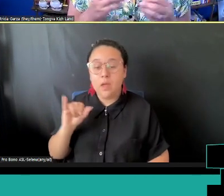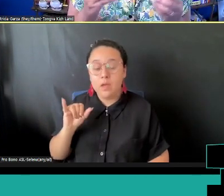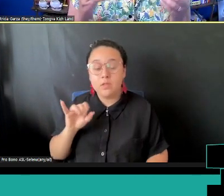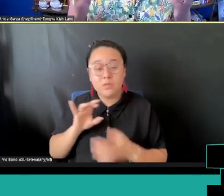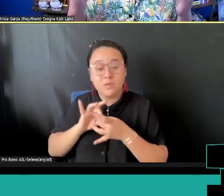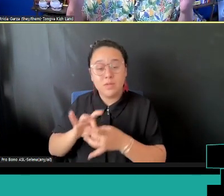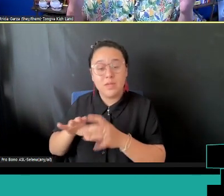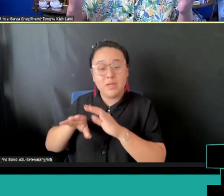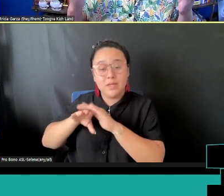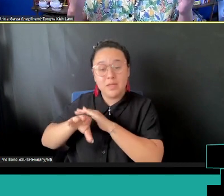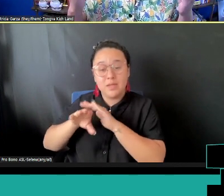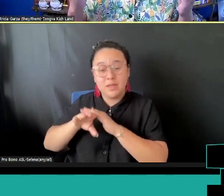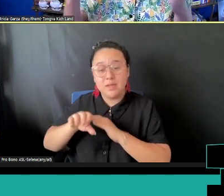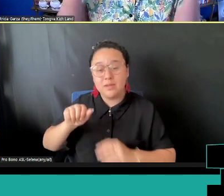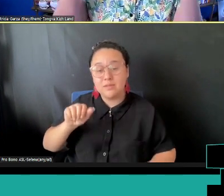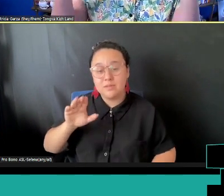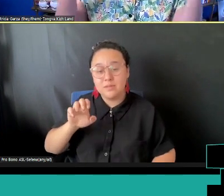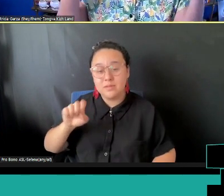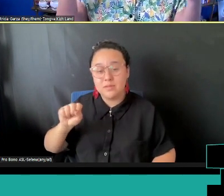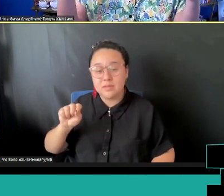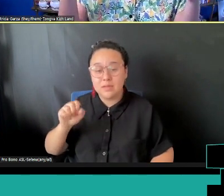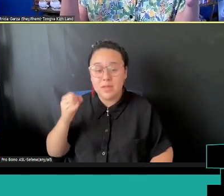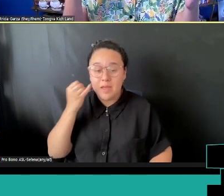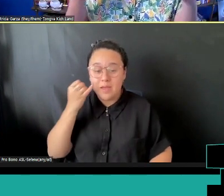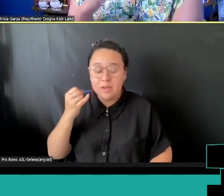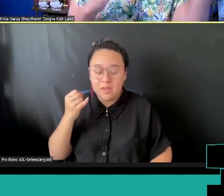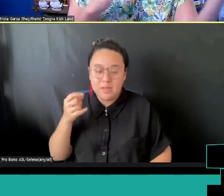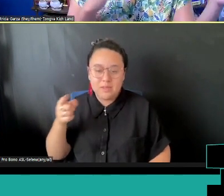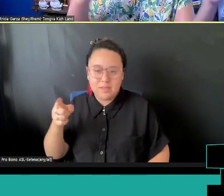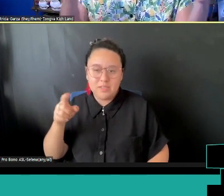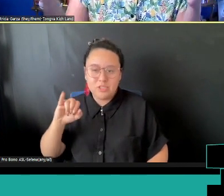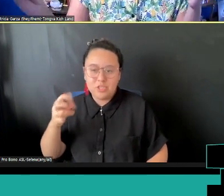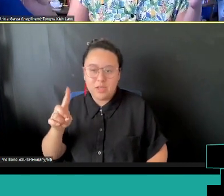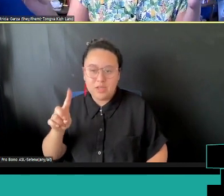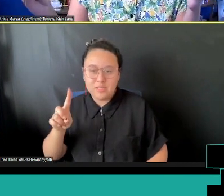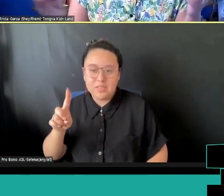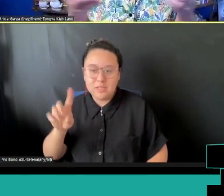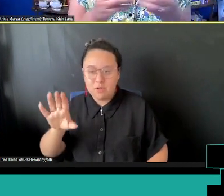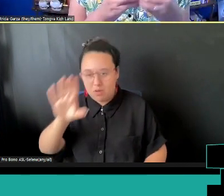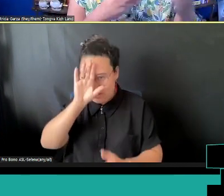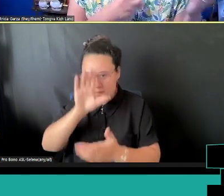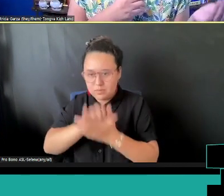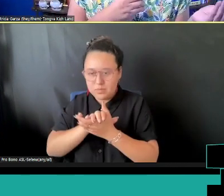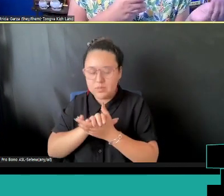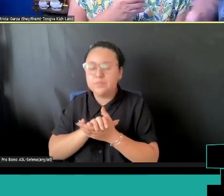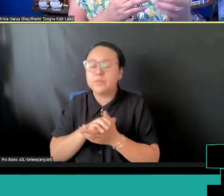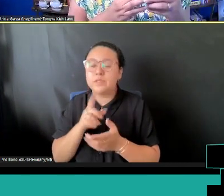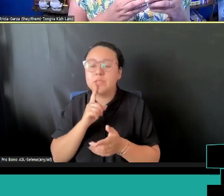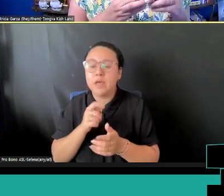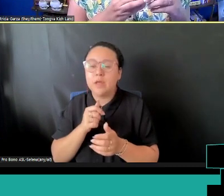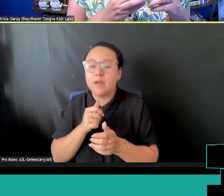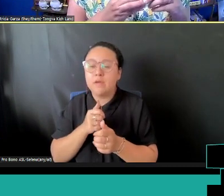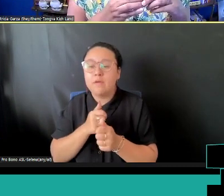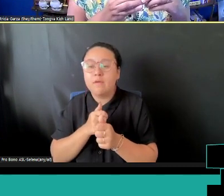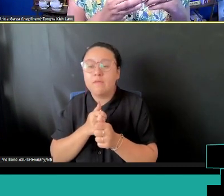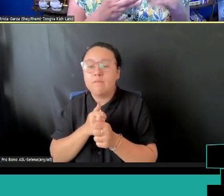is this idea that JD was talking about following and leading. So when I had Diane with me,